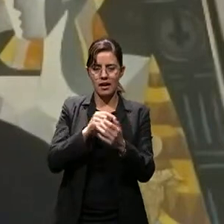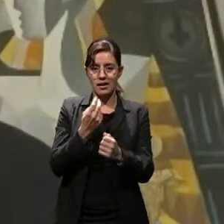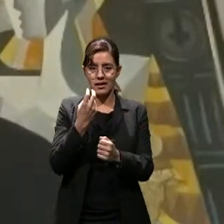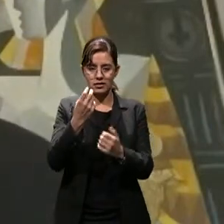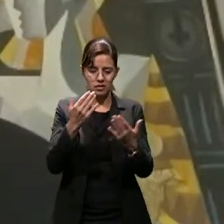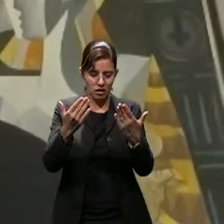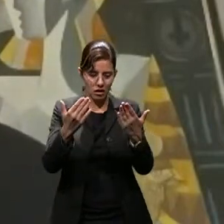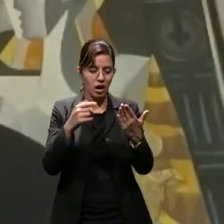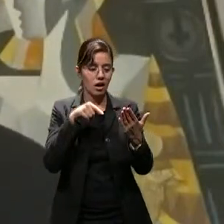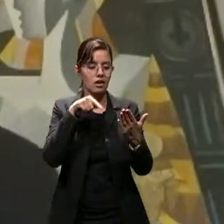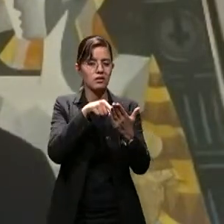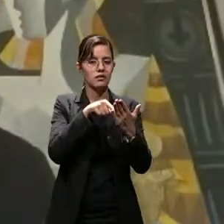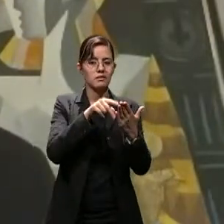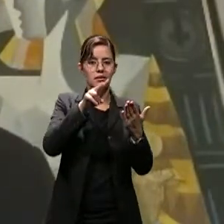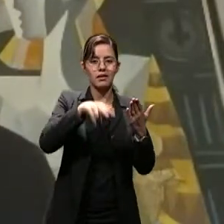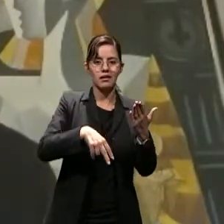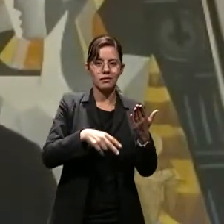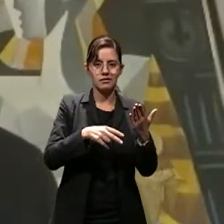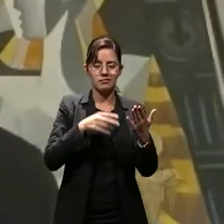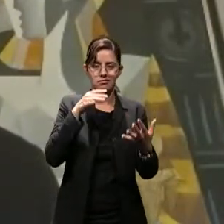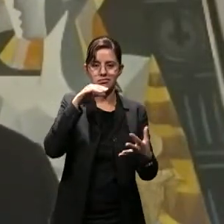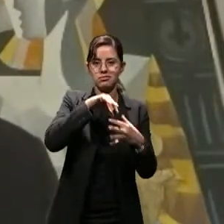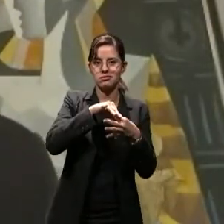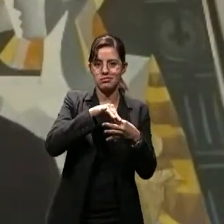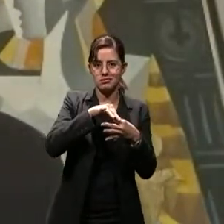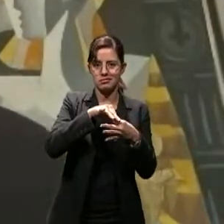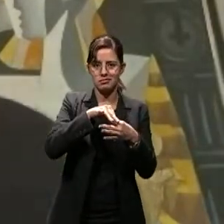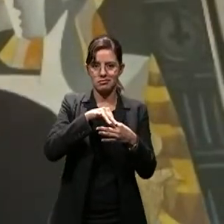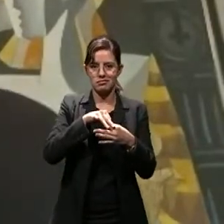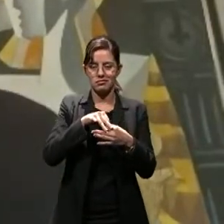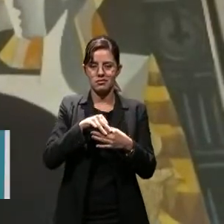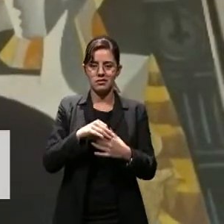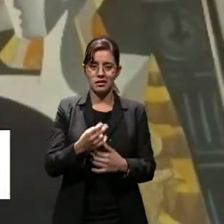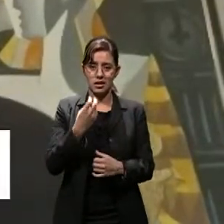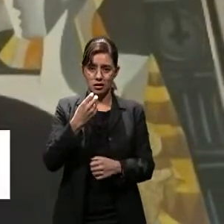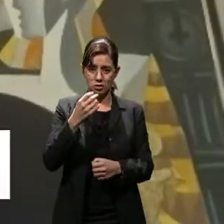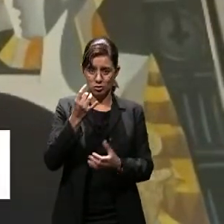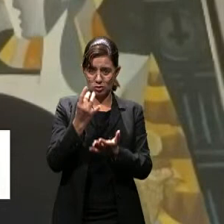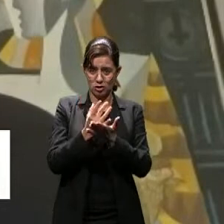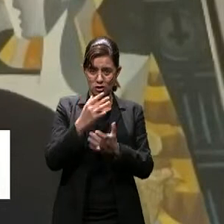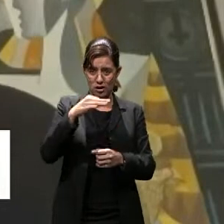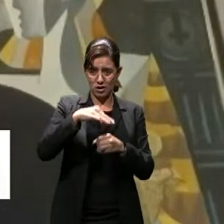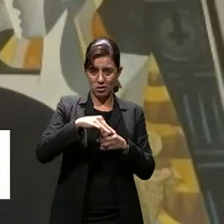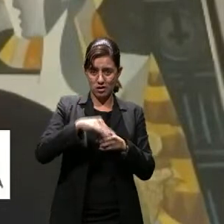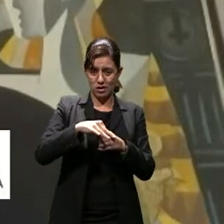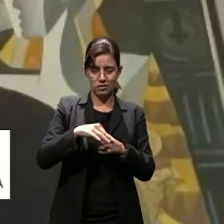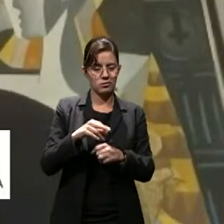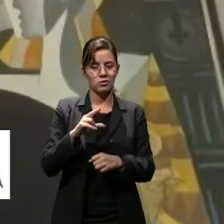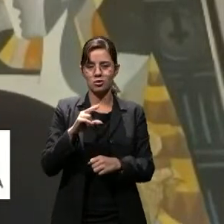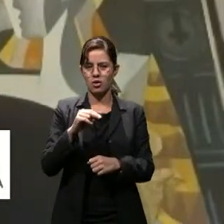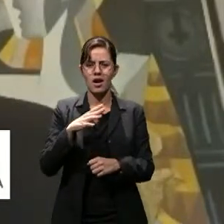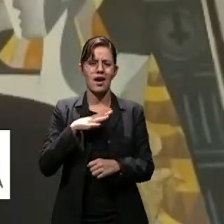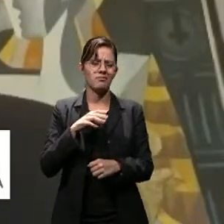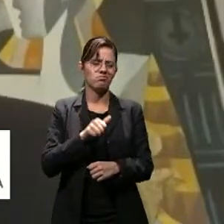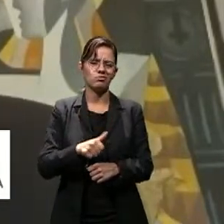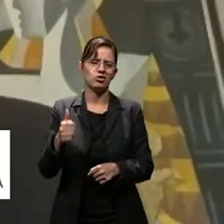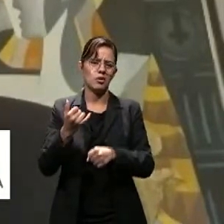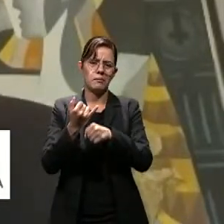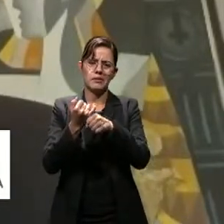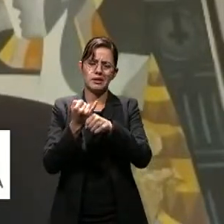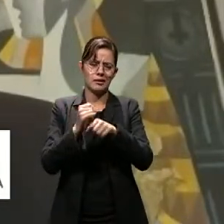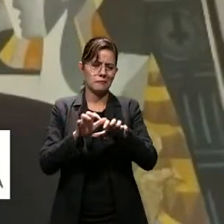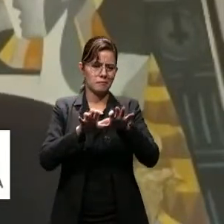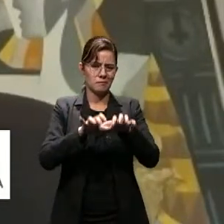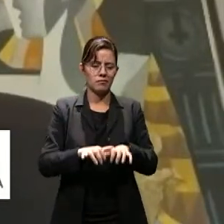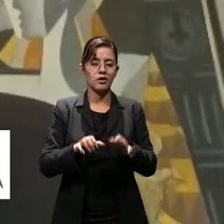political ideologies. And this doesn't only happen in elections. We're talking about, you're